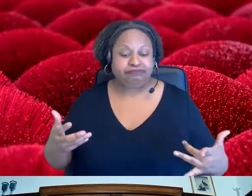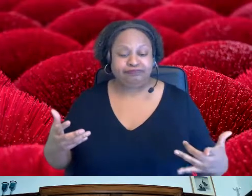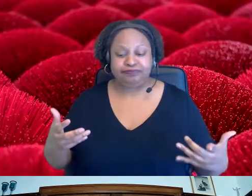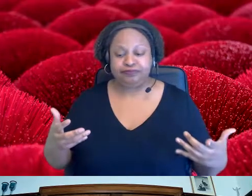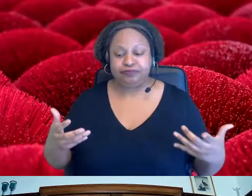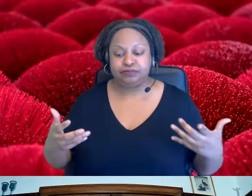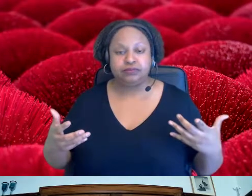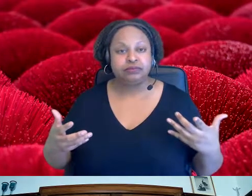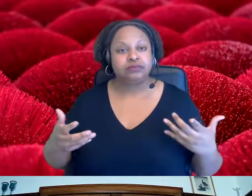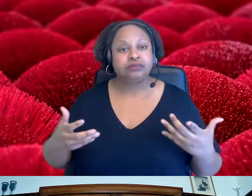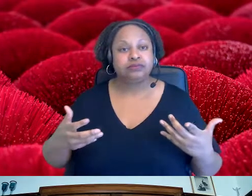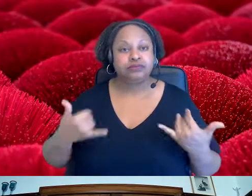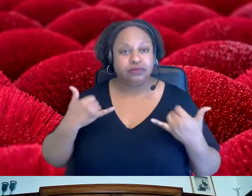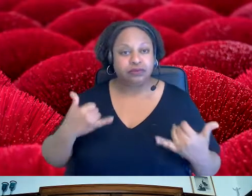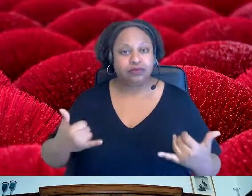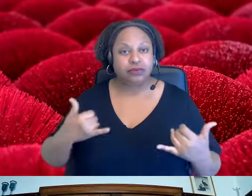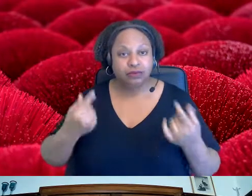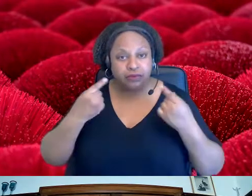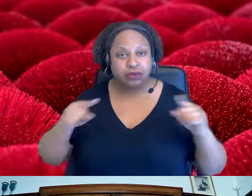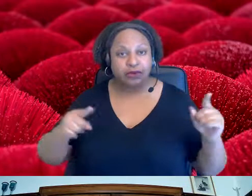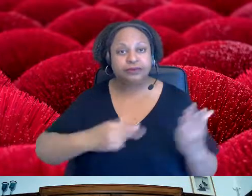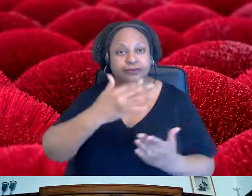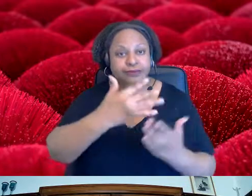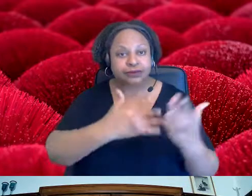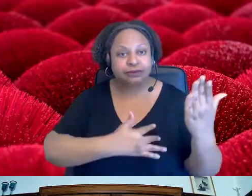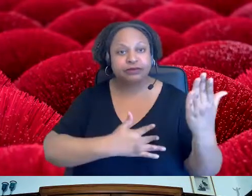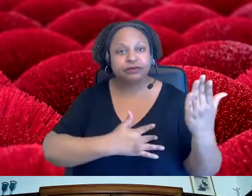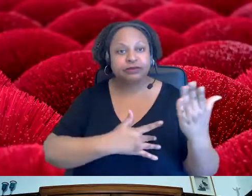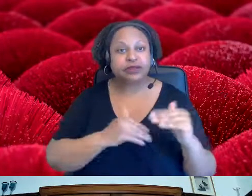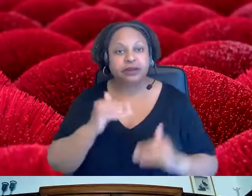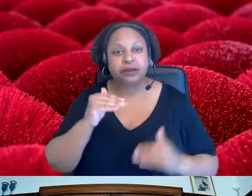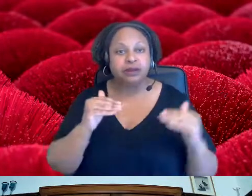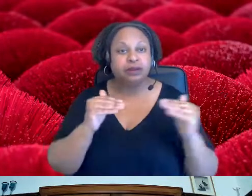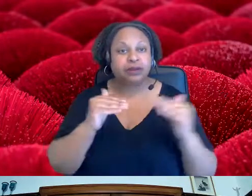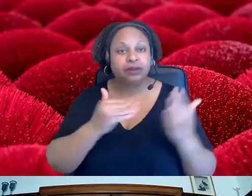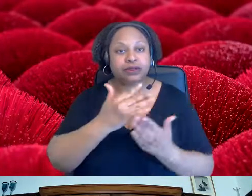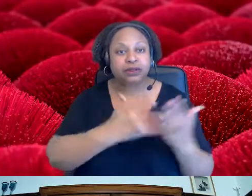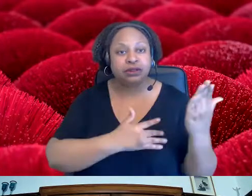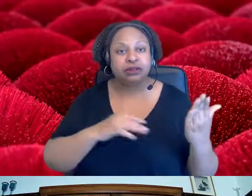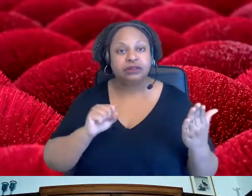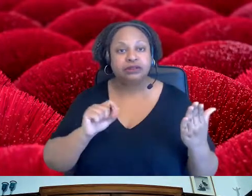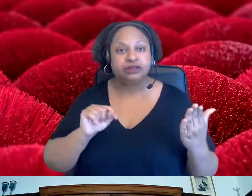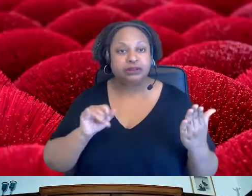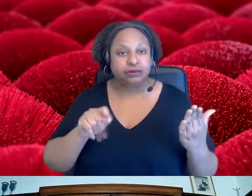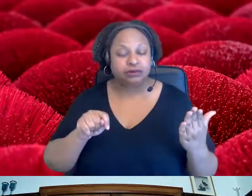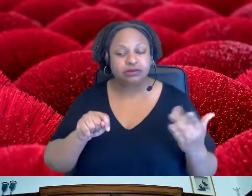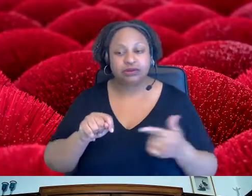these statements of inclusivity and equity, there's a lot of language there that